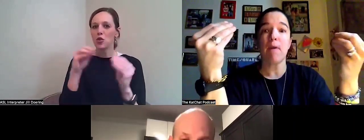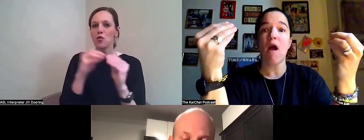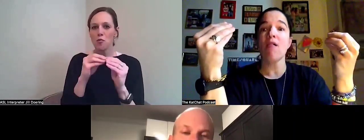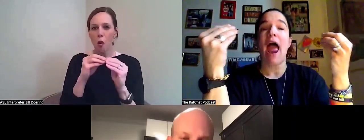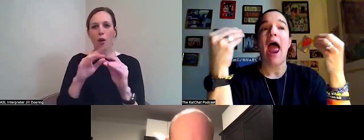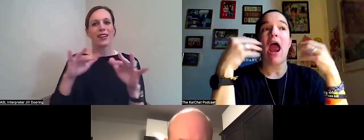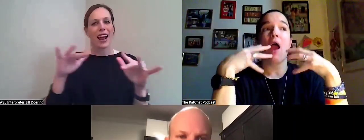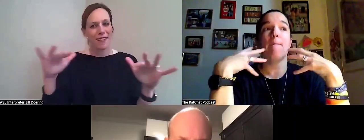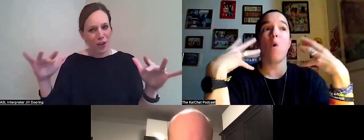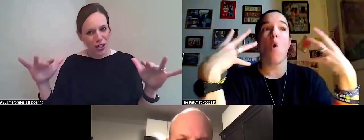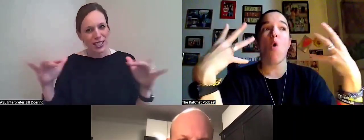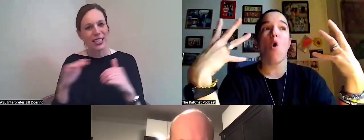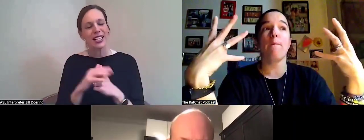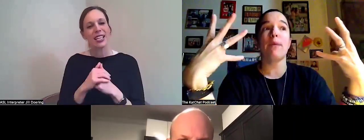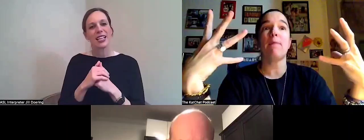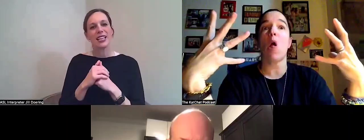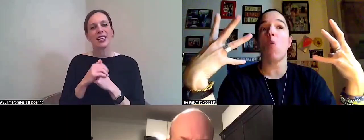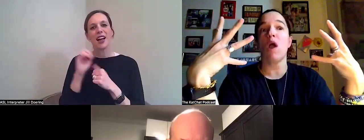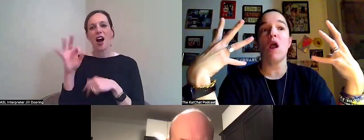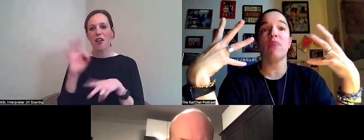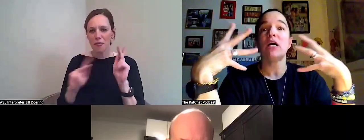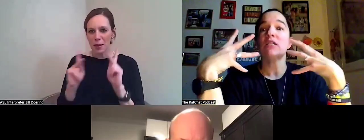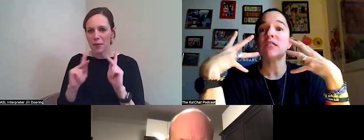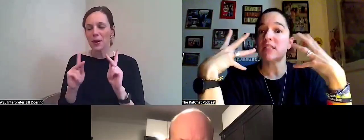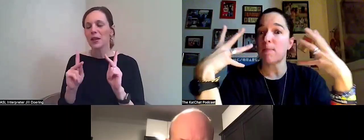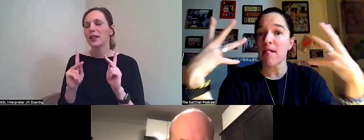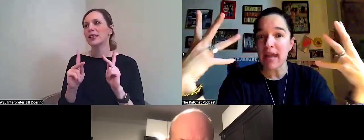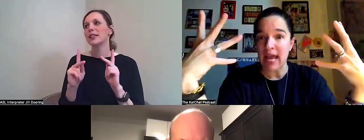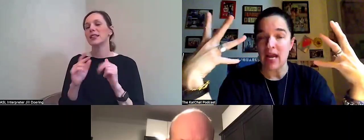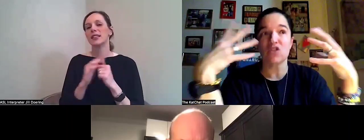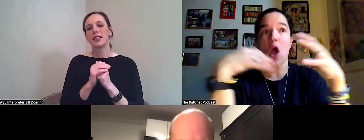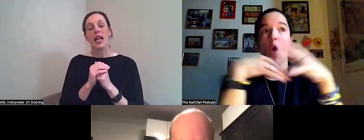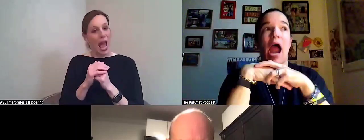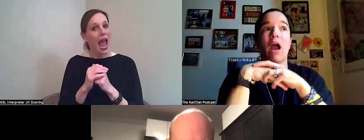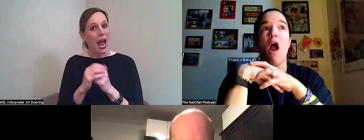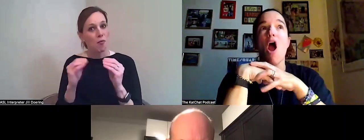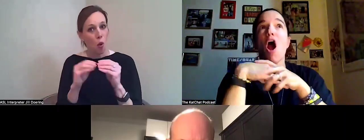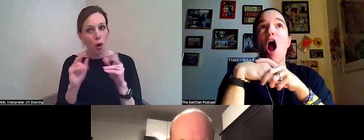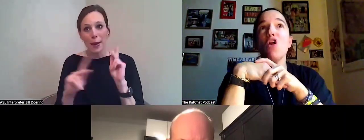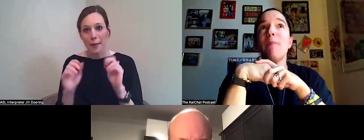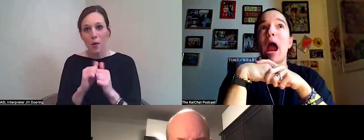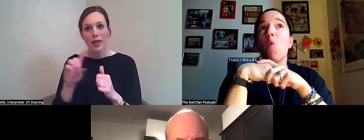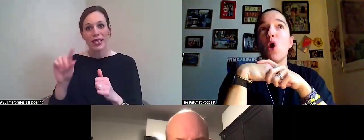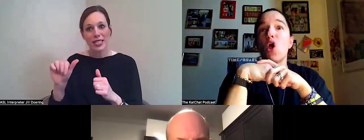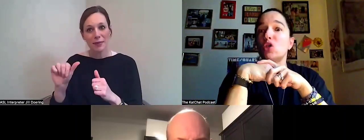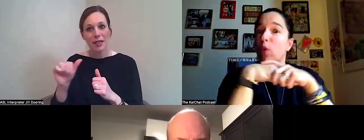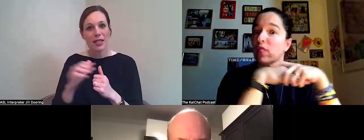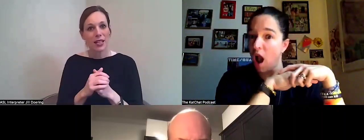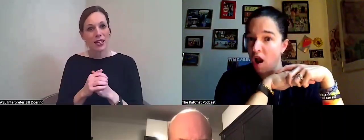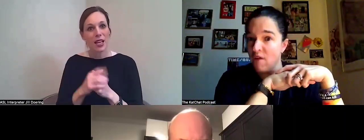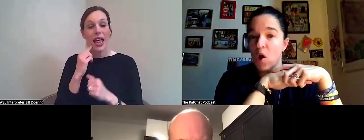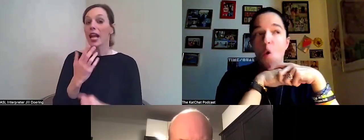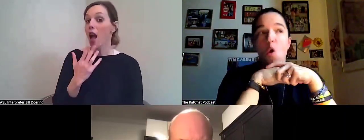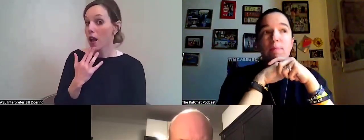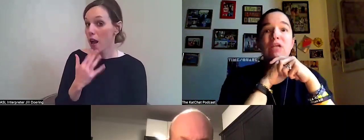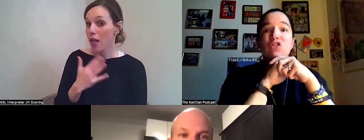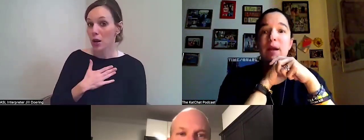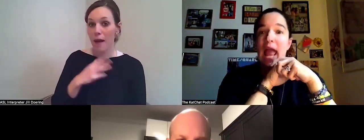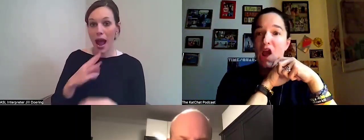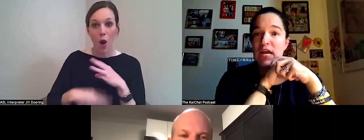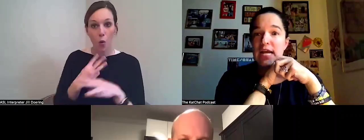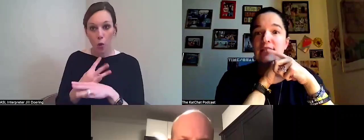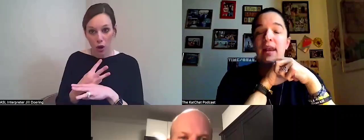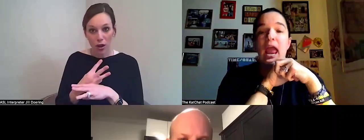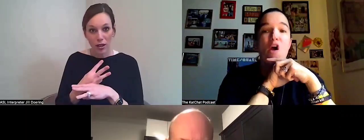of Yes, people and more people with disabilities. So like Color My World with Love with